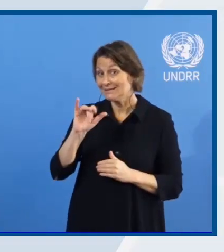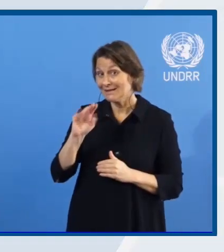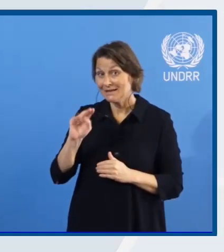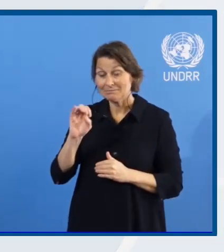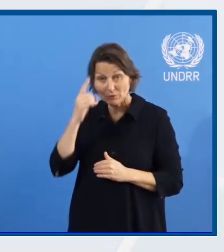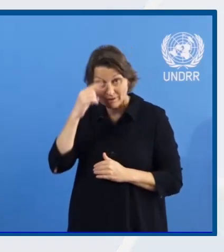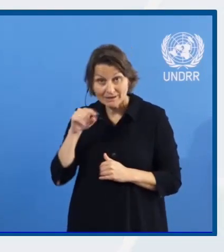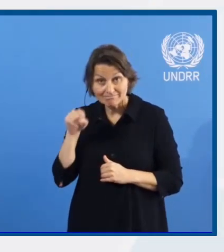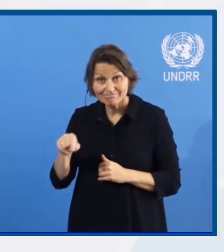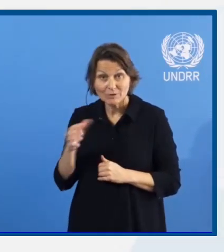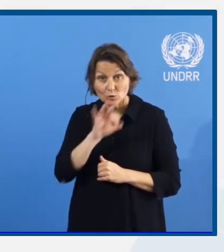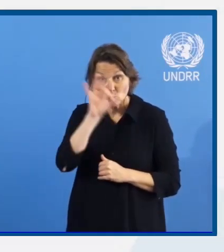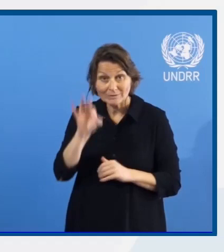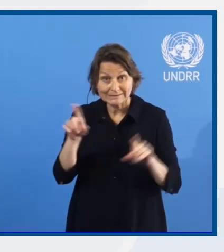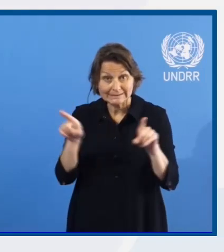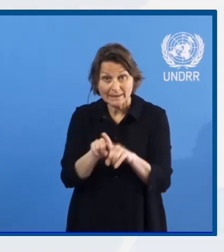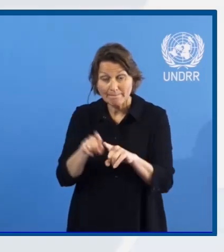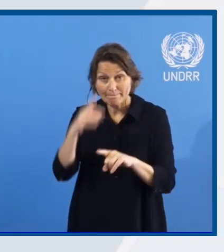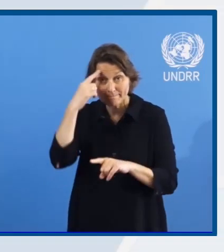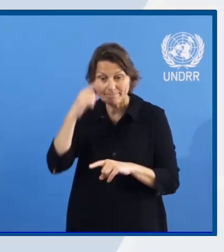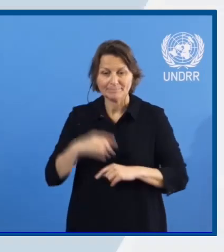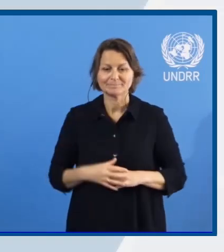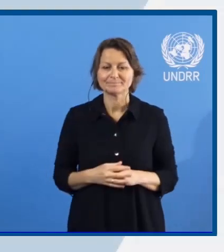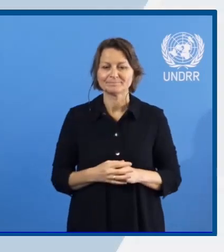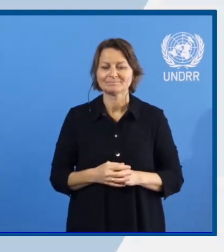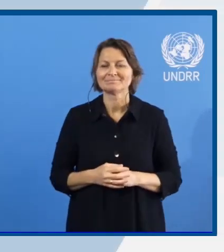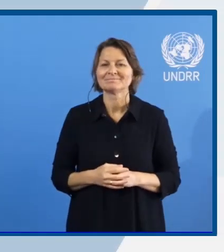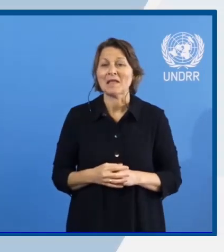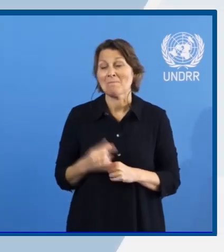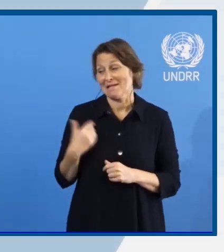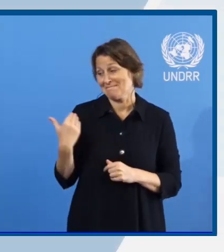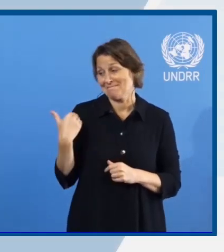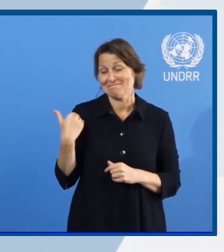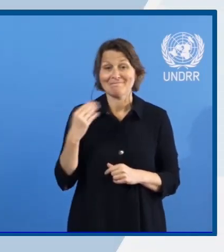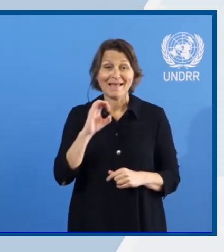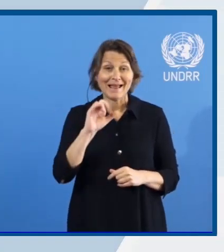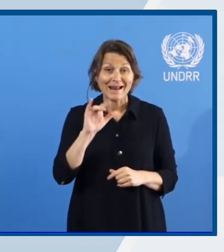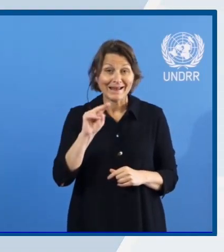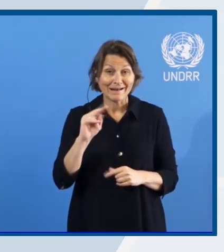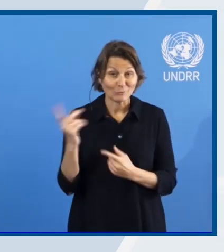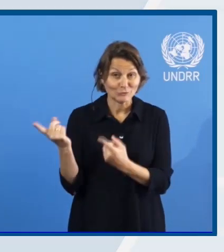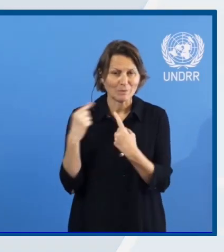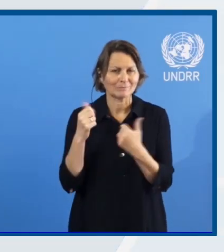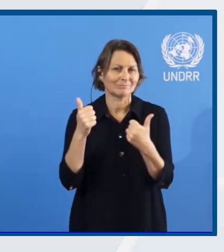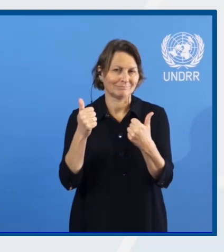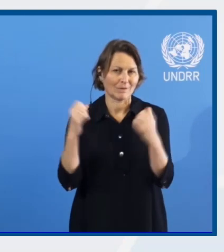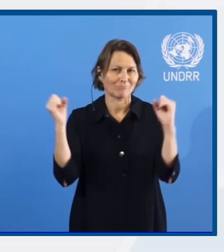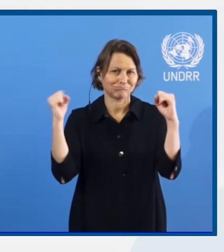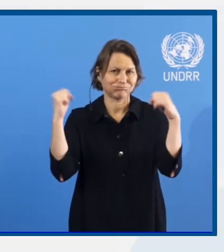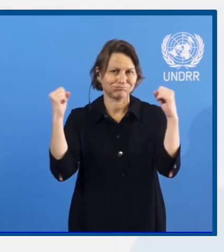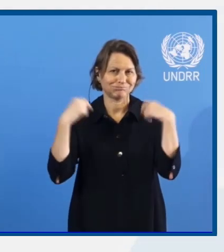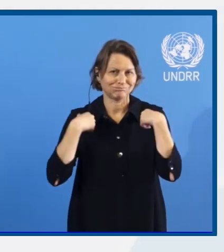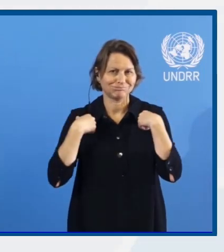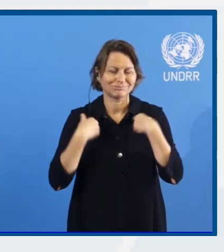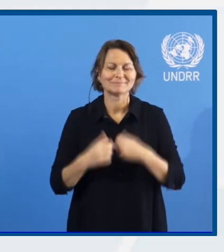desirable? Okay, I support Elena's response. As I said before, we have